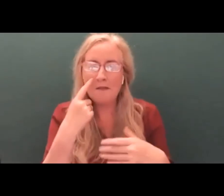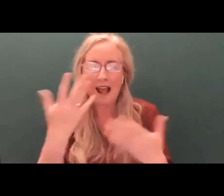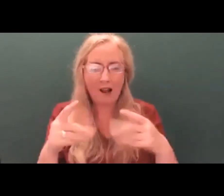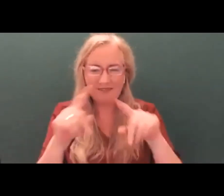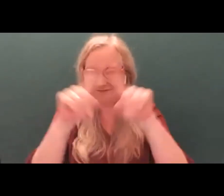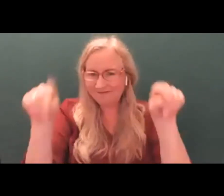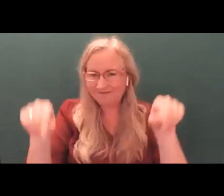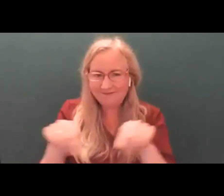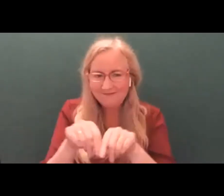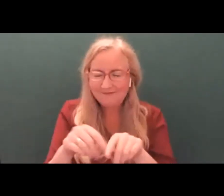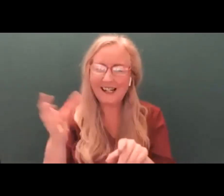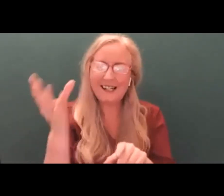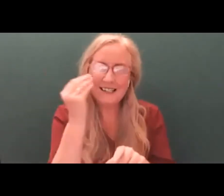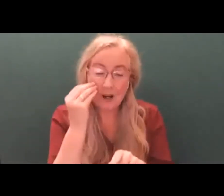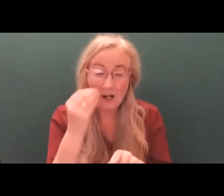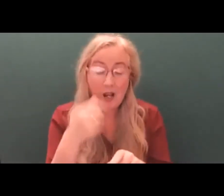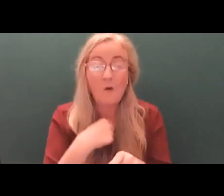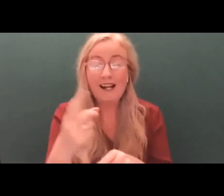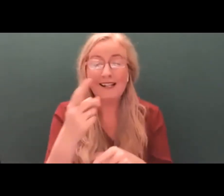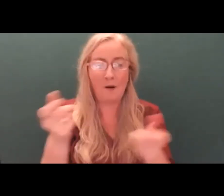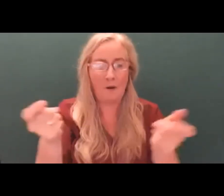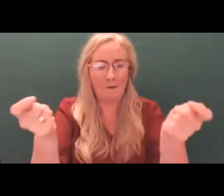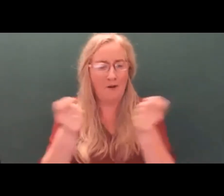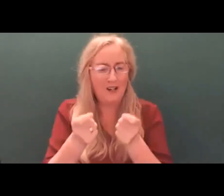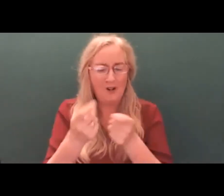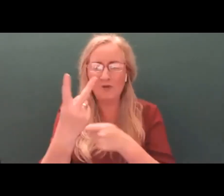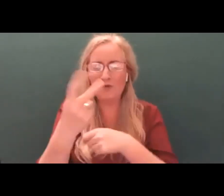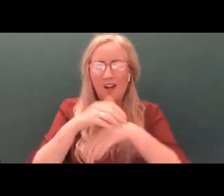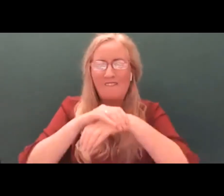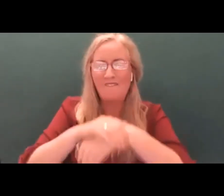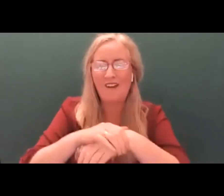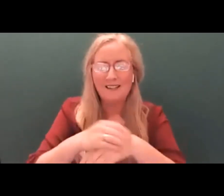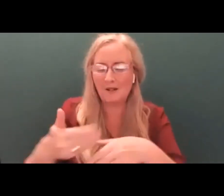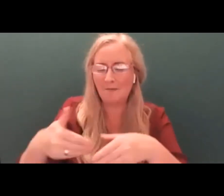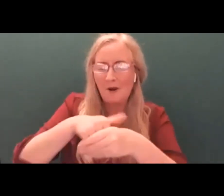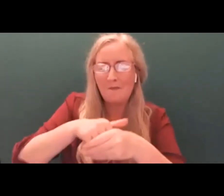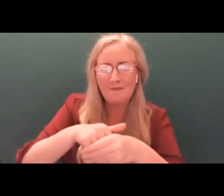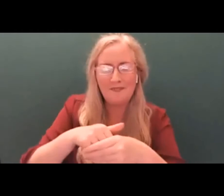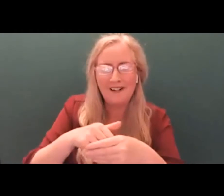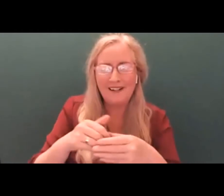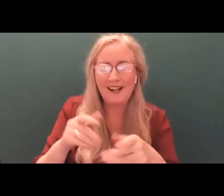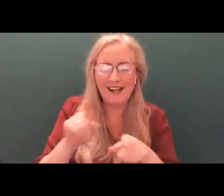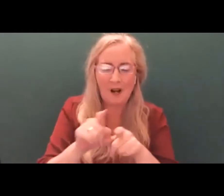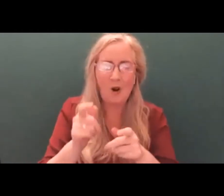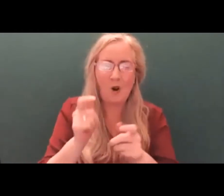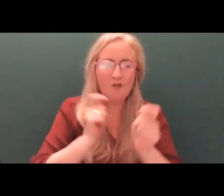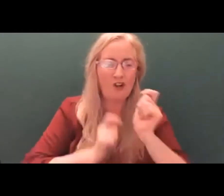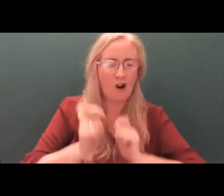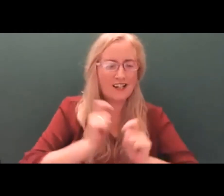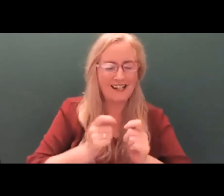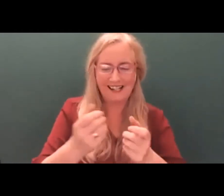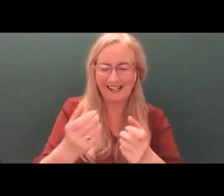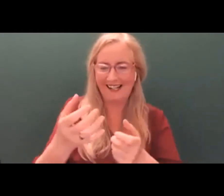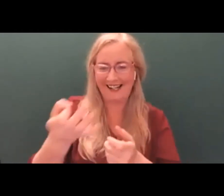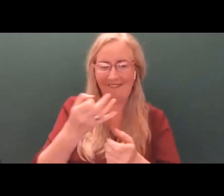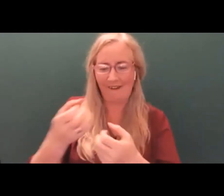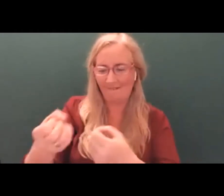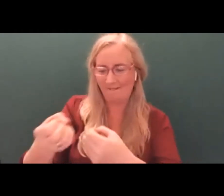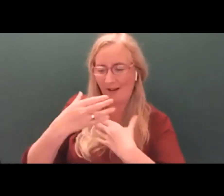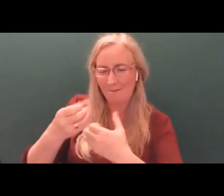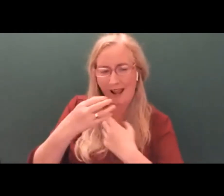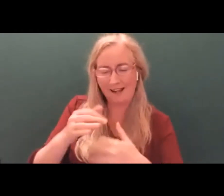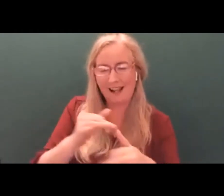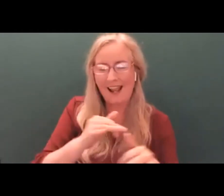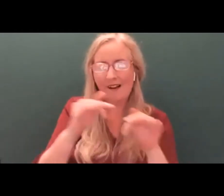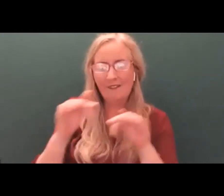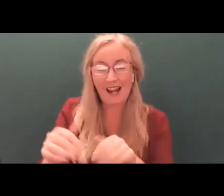sounding. And we pulled 2 friends in as participants to the rehearsal who gave us feedback afterwards. And